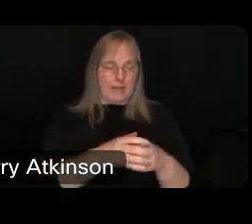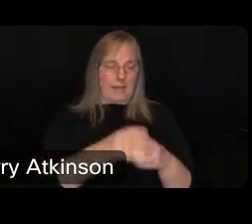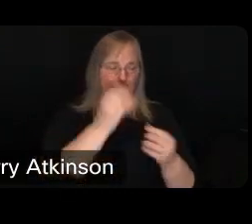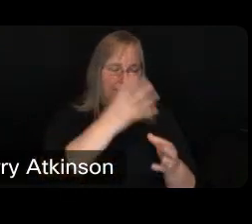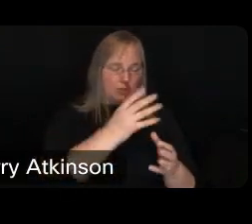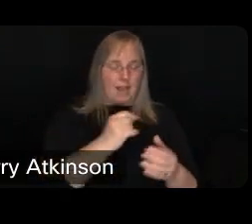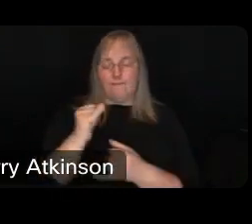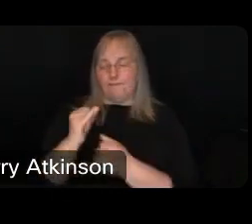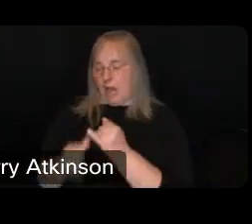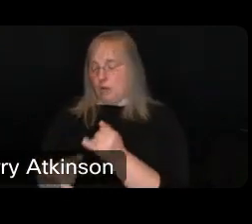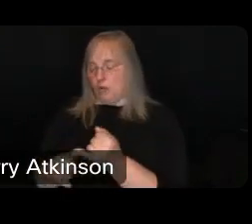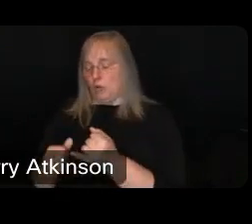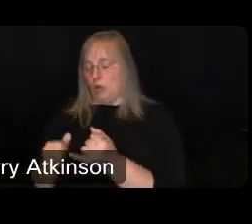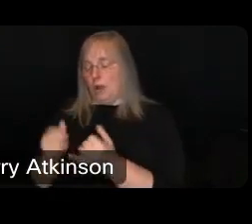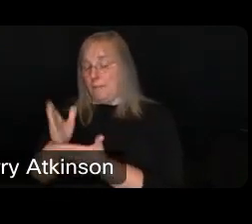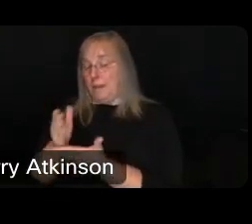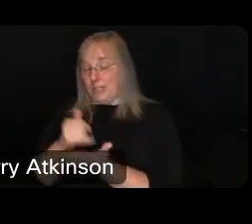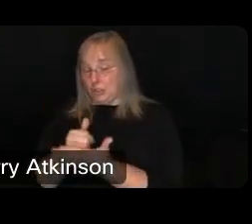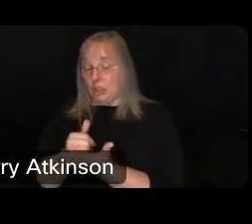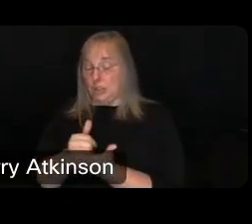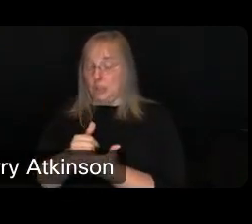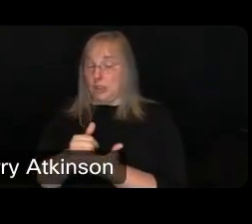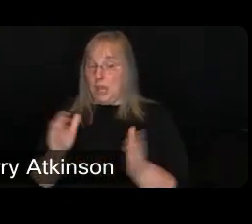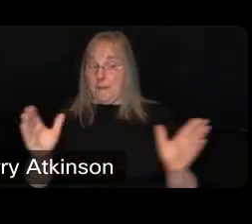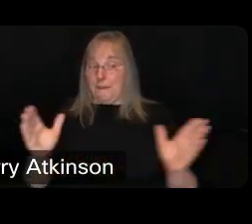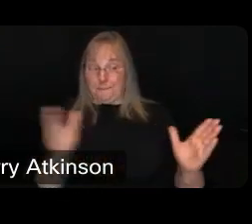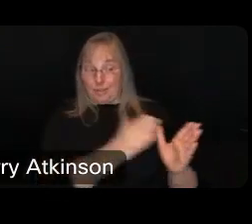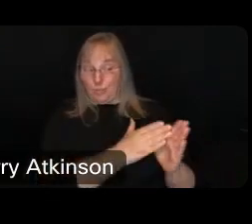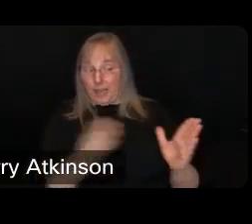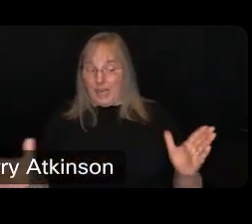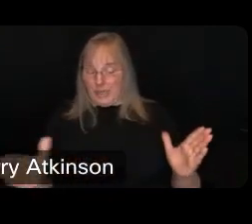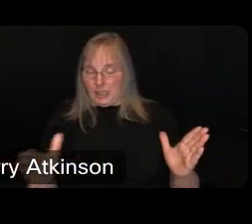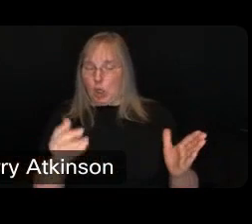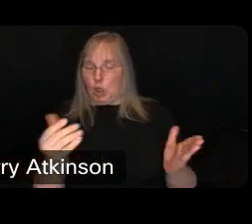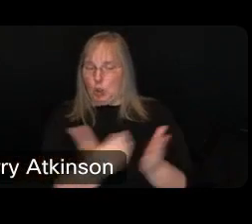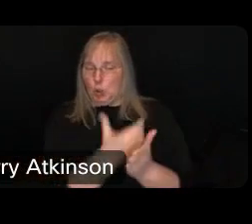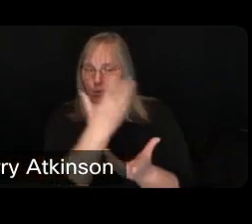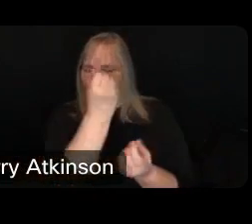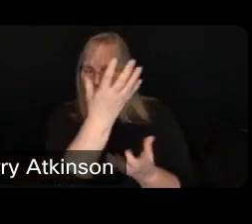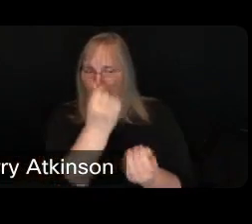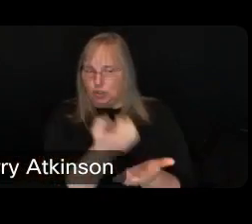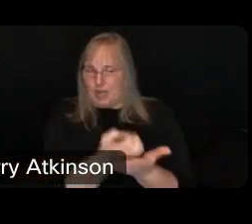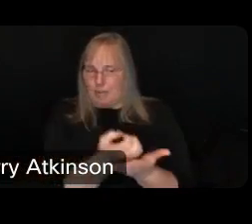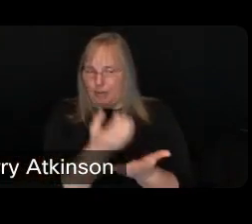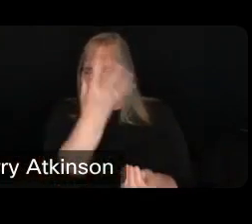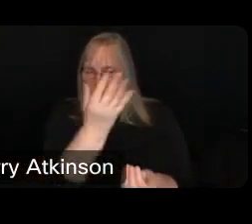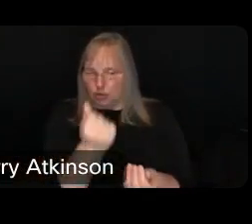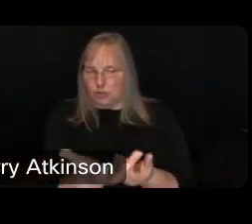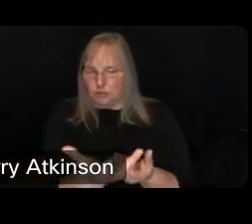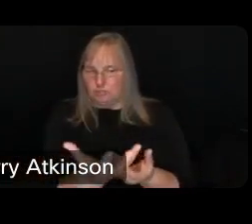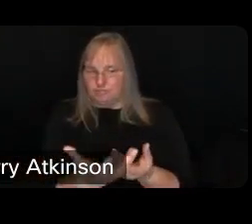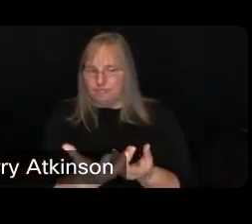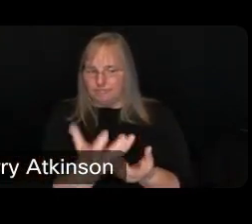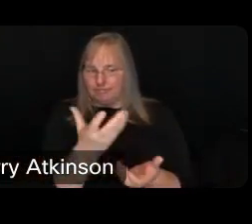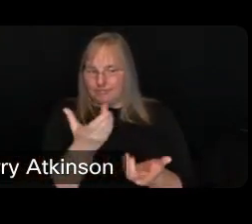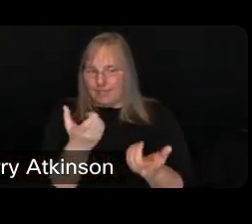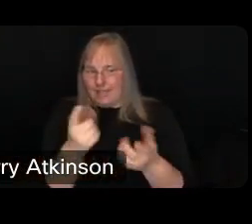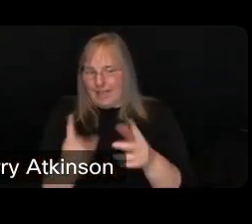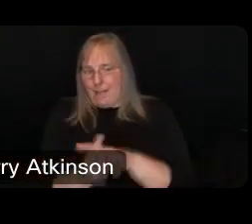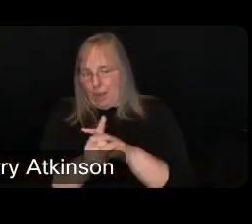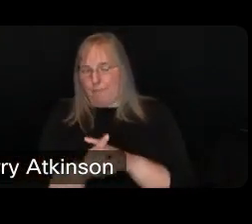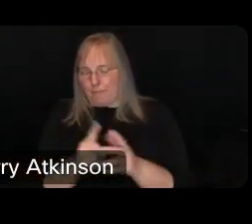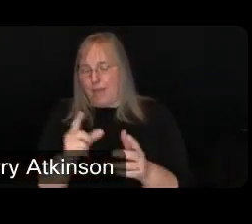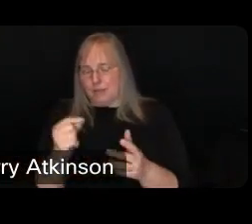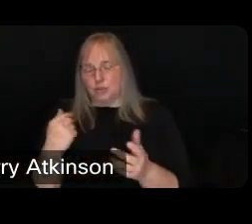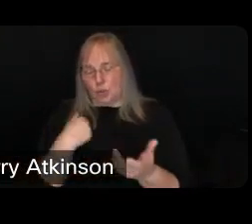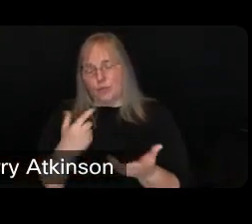new revenue information coming or economic information. So sometimes we have a little bit of adjustment. For geodebt, the committee last